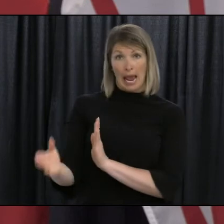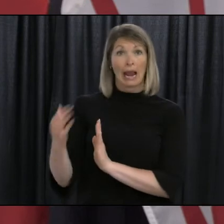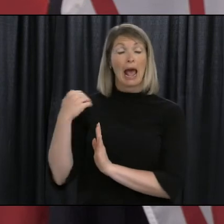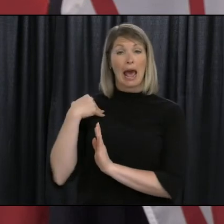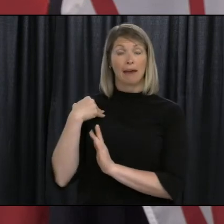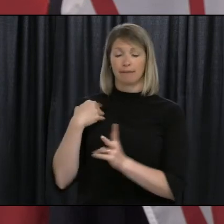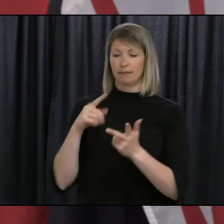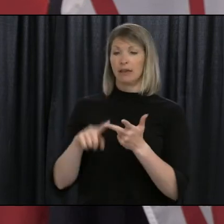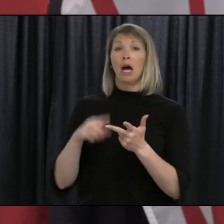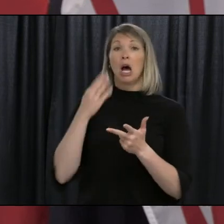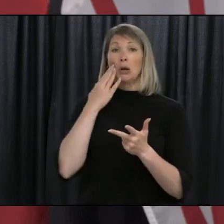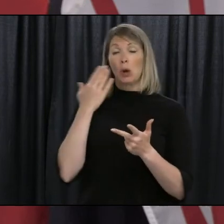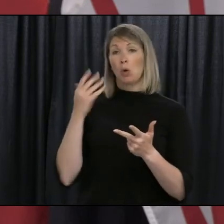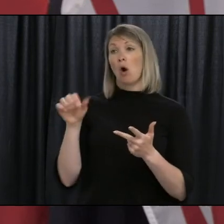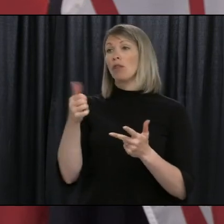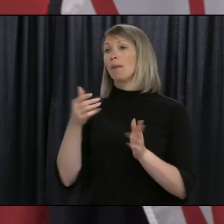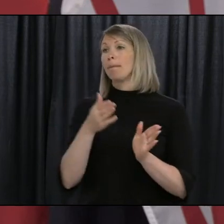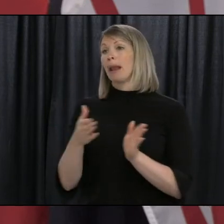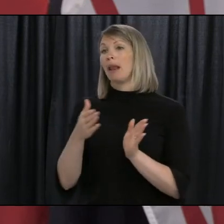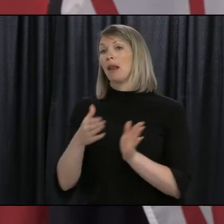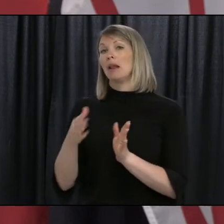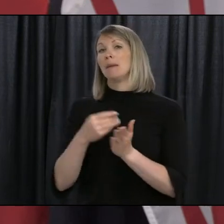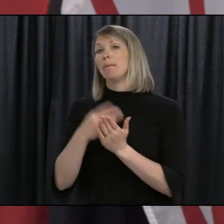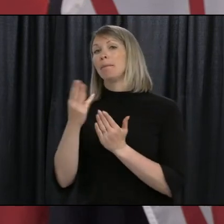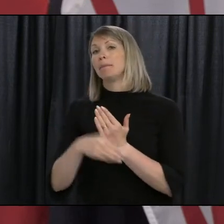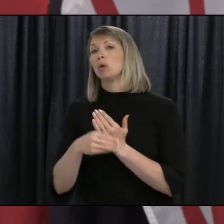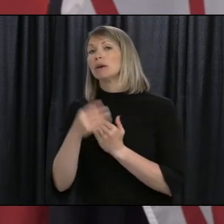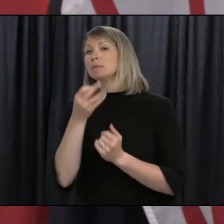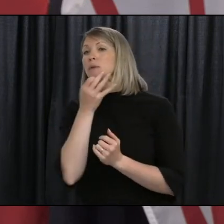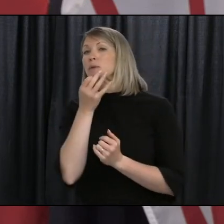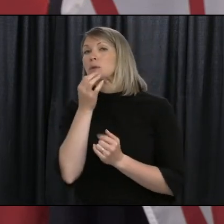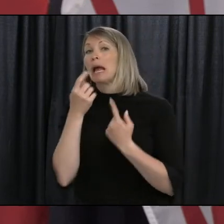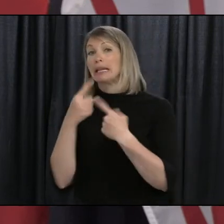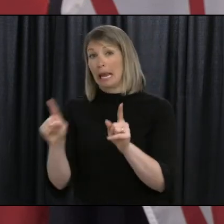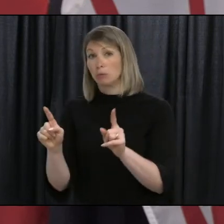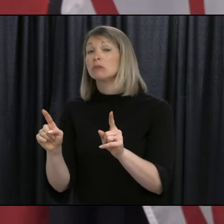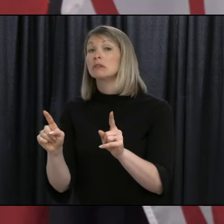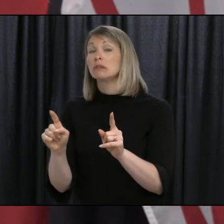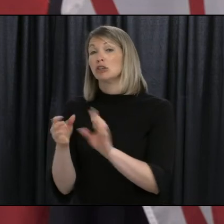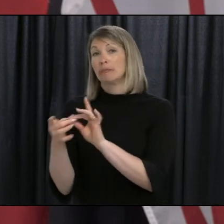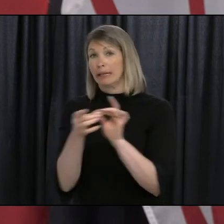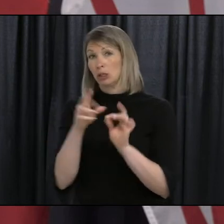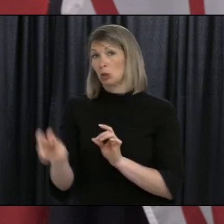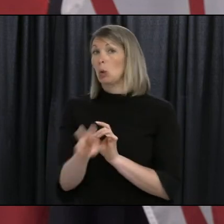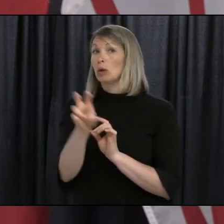another program for that sector that's being worked on as we speak.